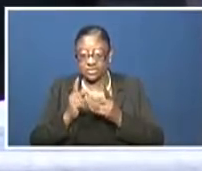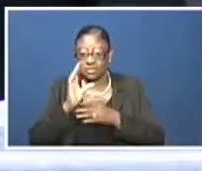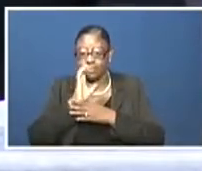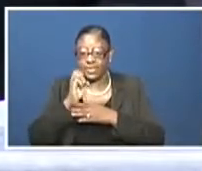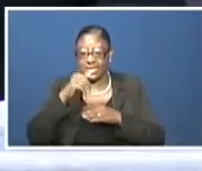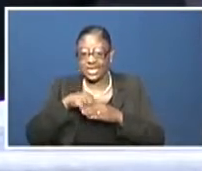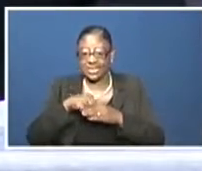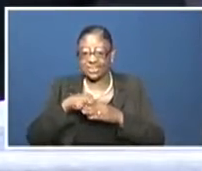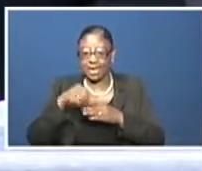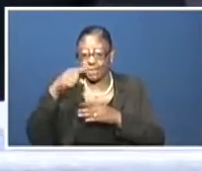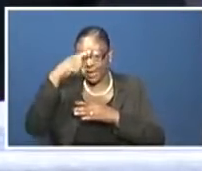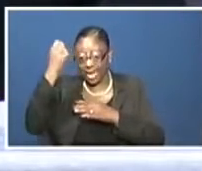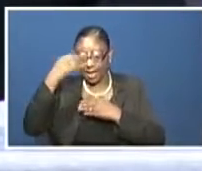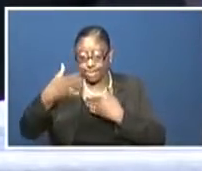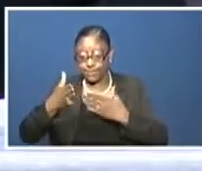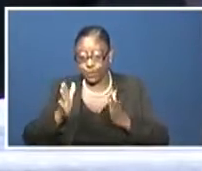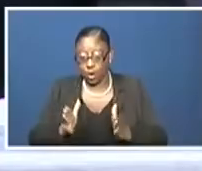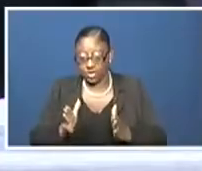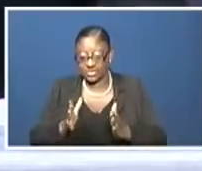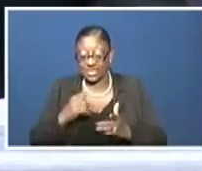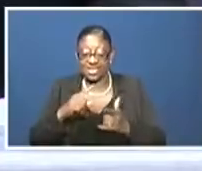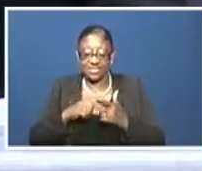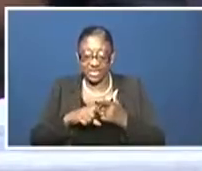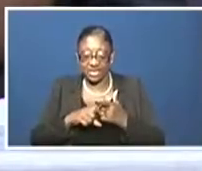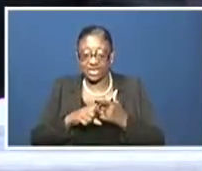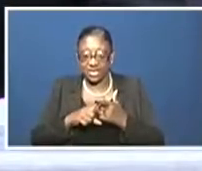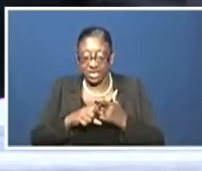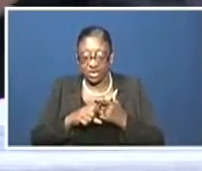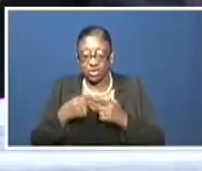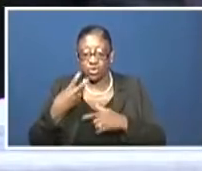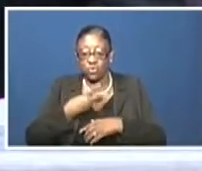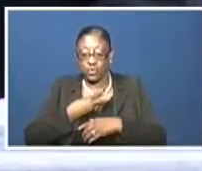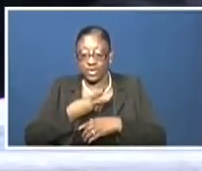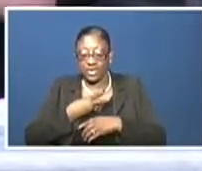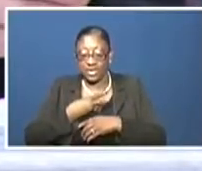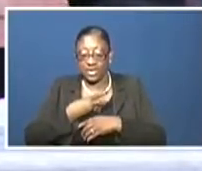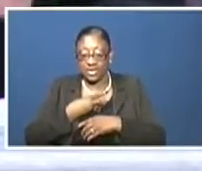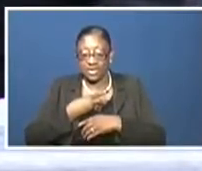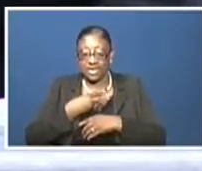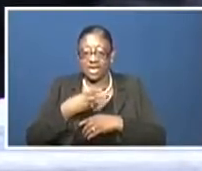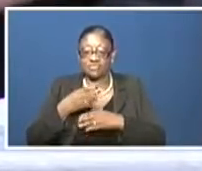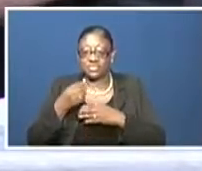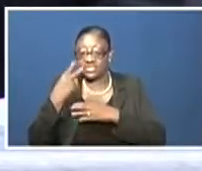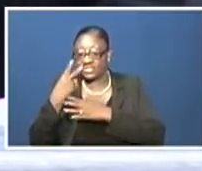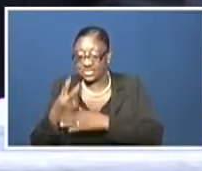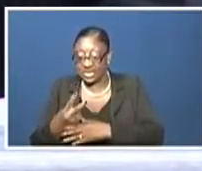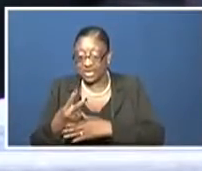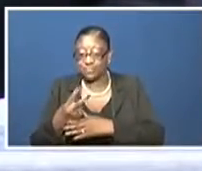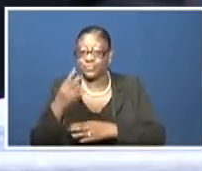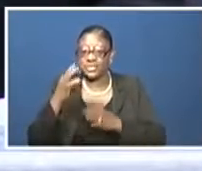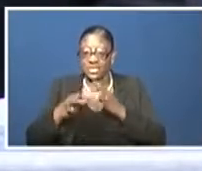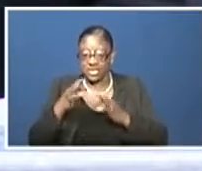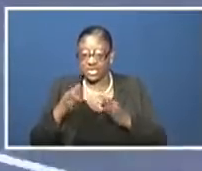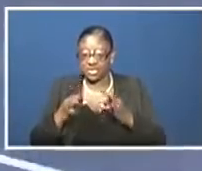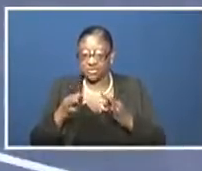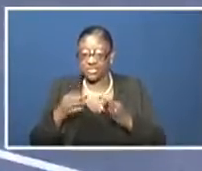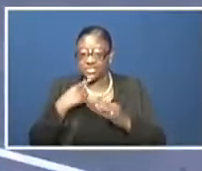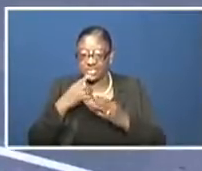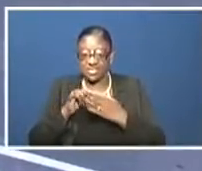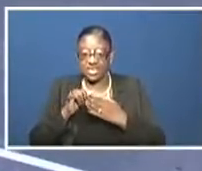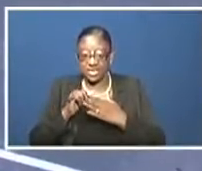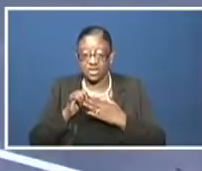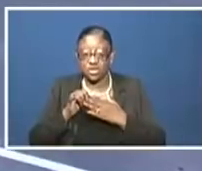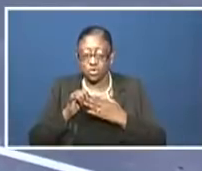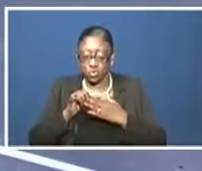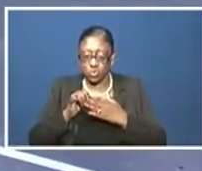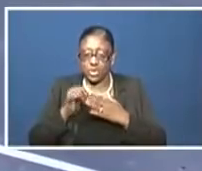the black box, and then we have to figure out if Fiona's is the only place or if we have other. We've performed in a number